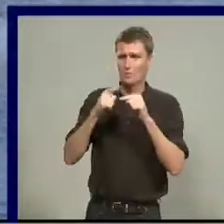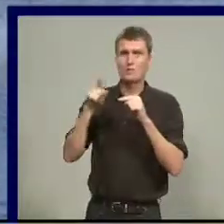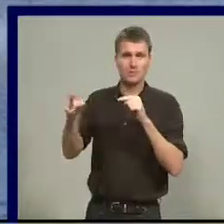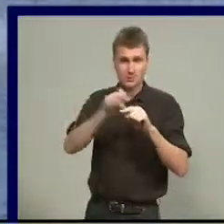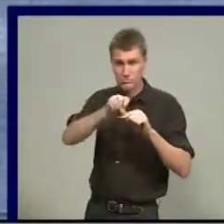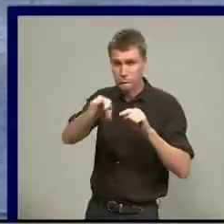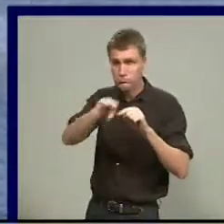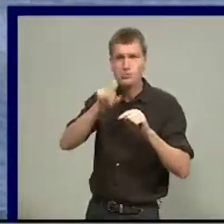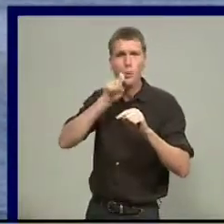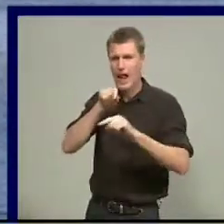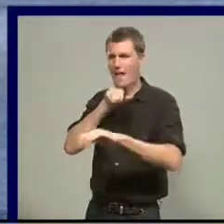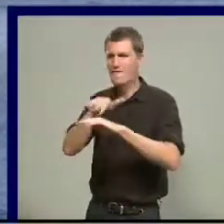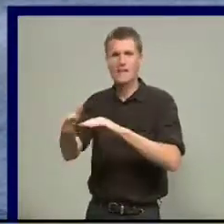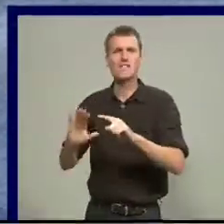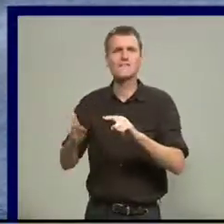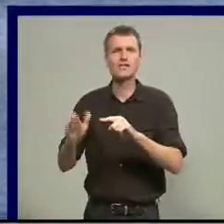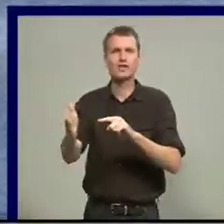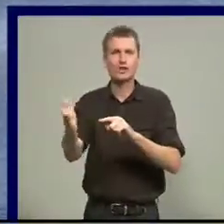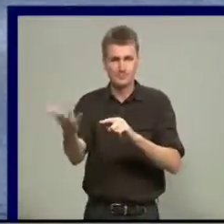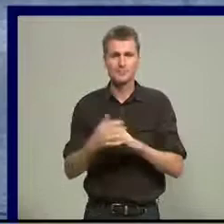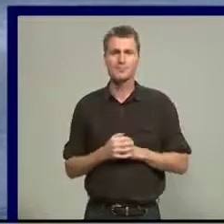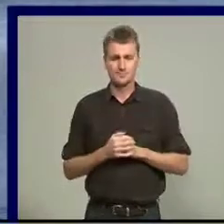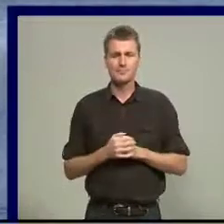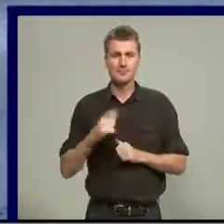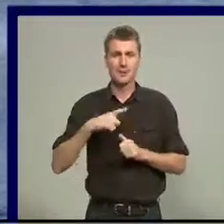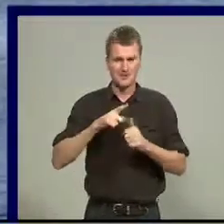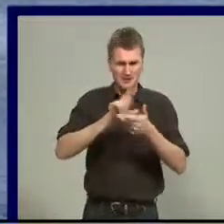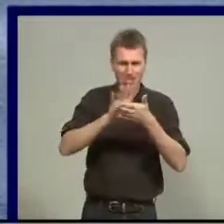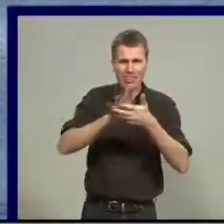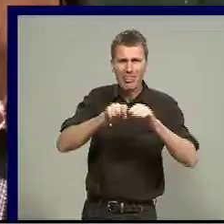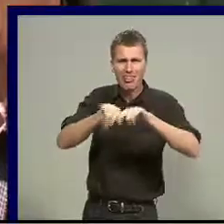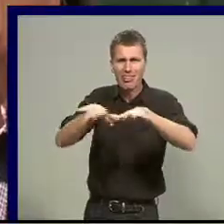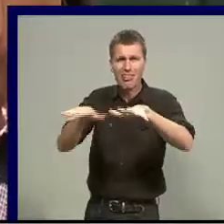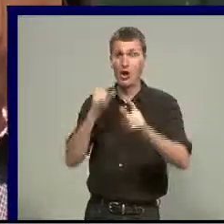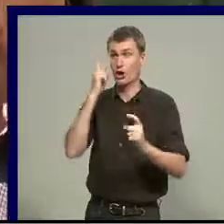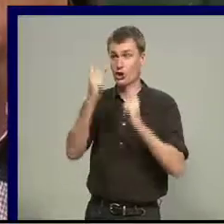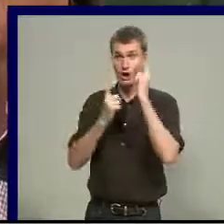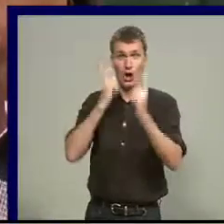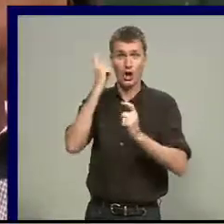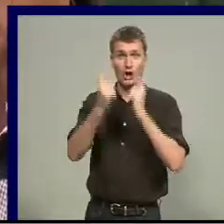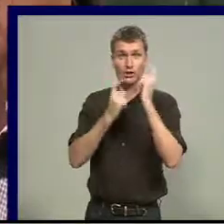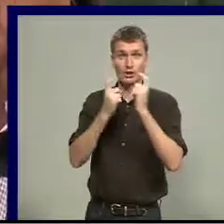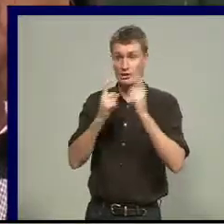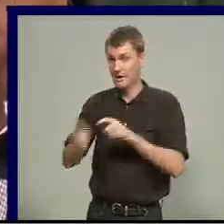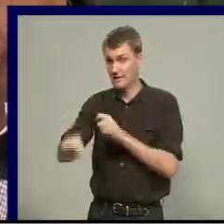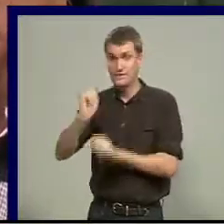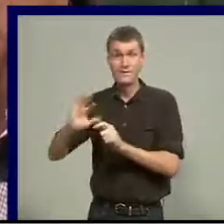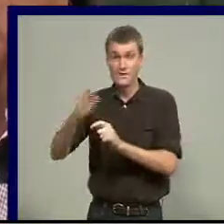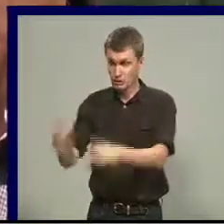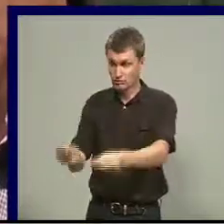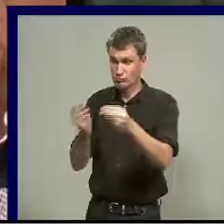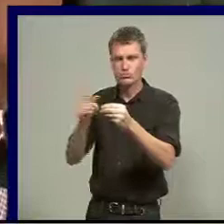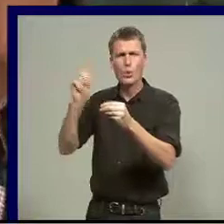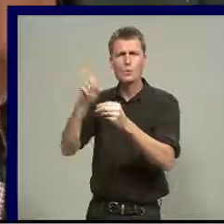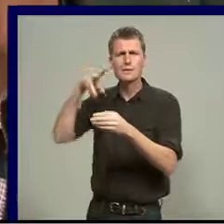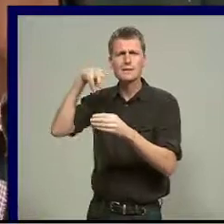will have on the fish living in the river. With the intense pollution, it would give a cause for concern of what else you're getting along with your fish.